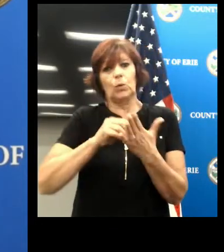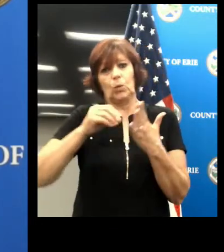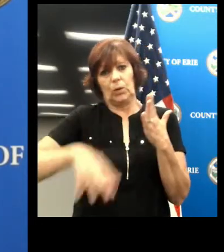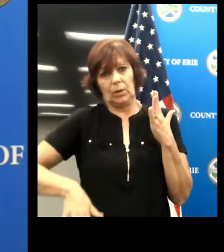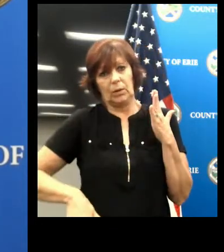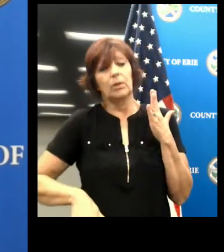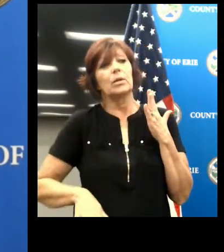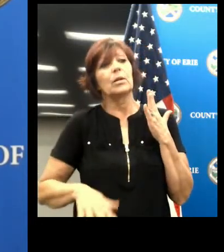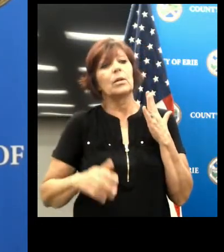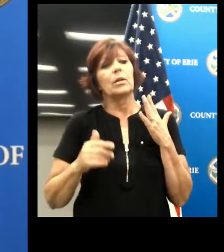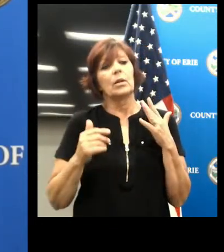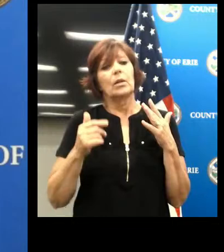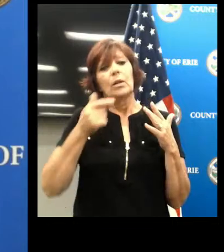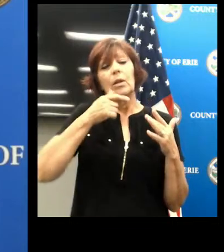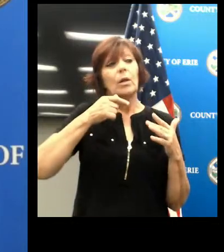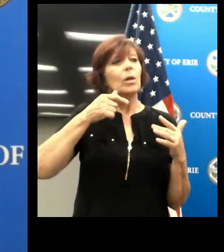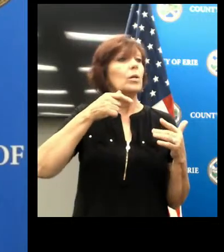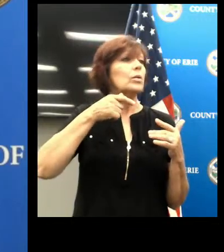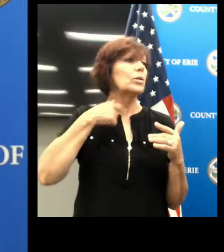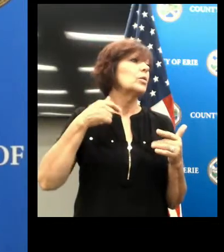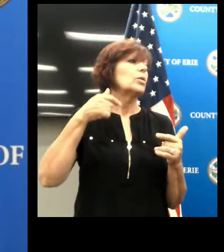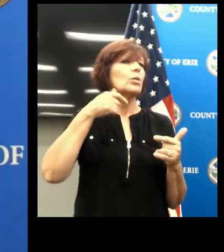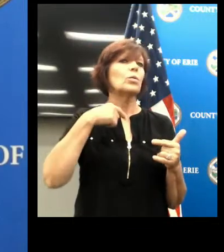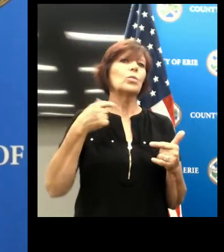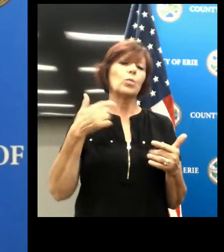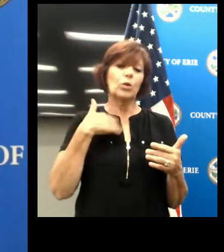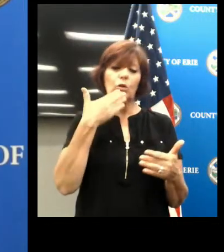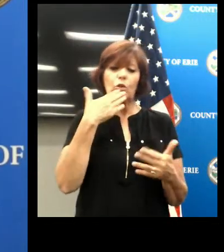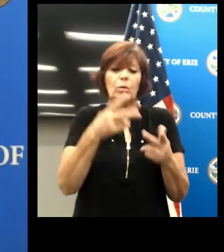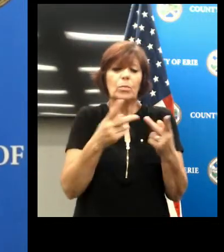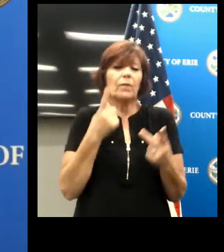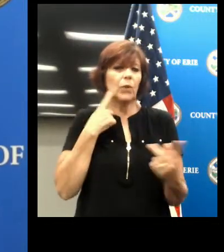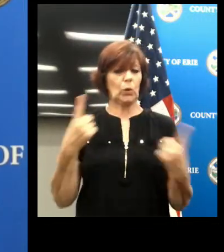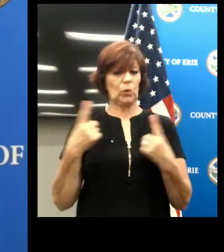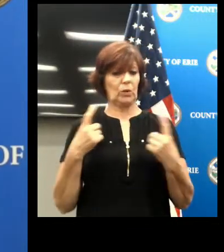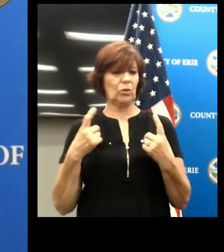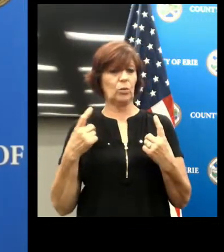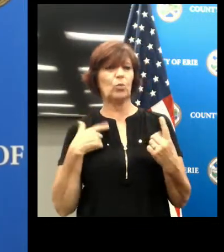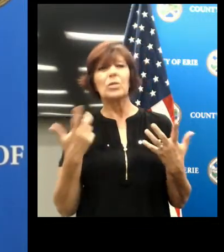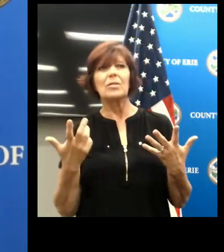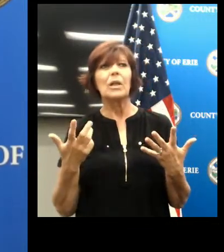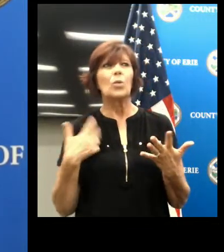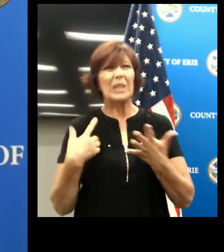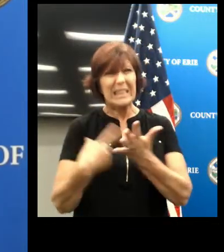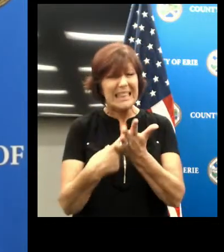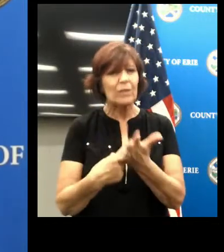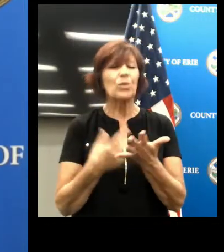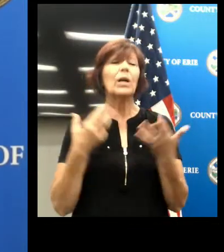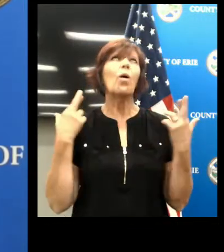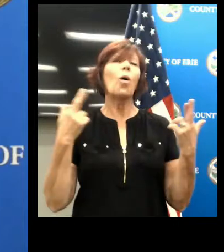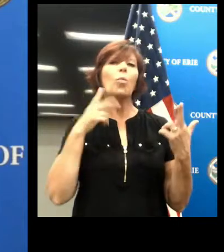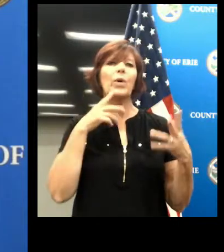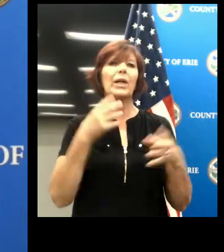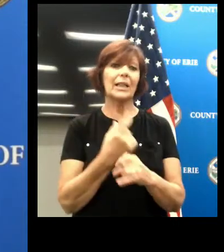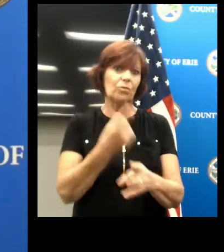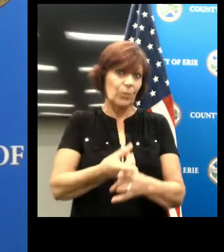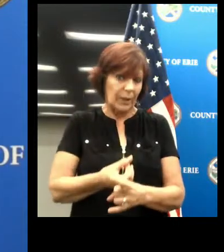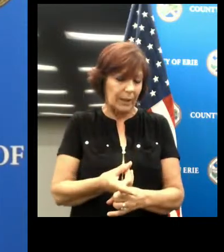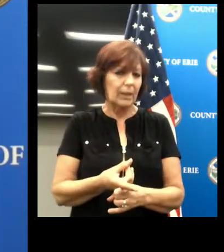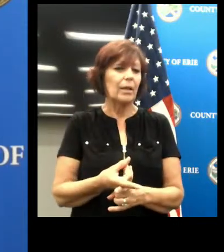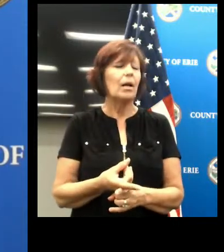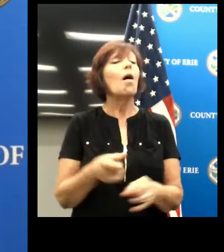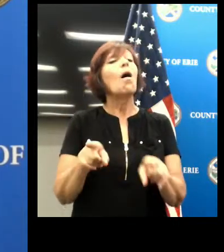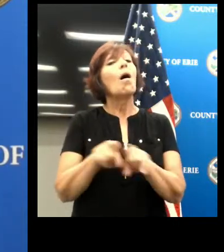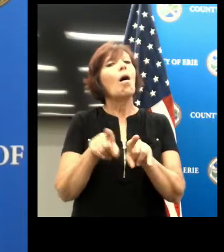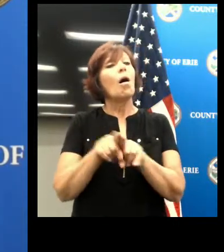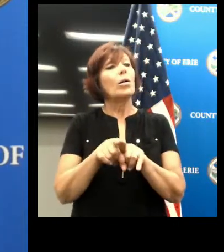and we're a resource for questions. So we're hoping that we'll be able to get it right. Also, what we have